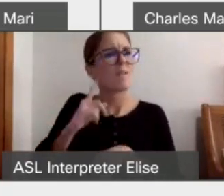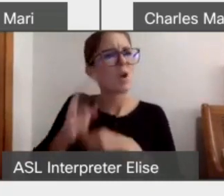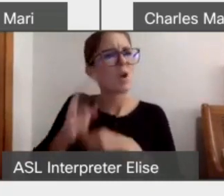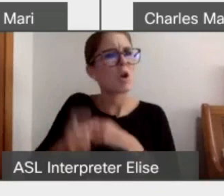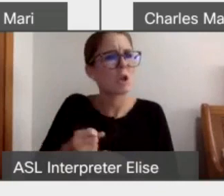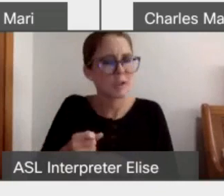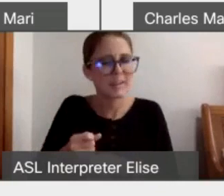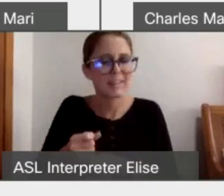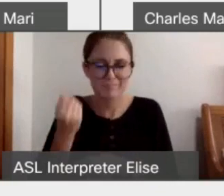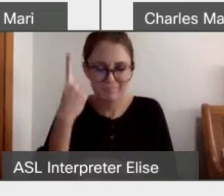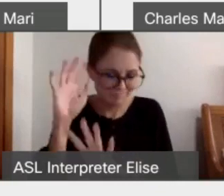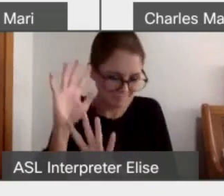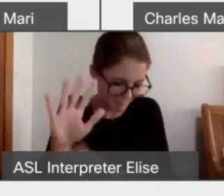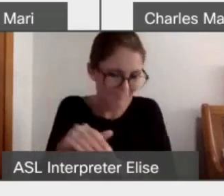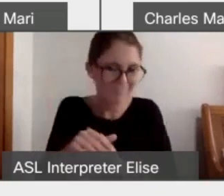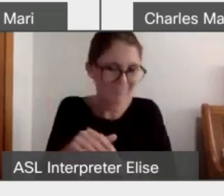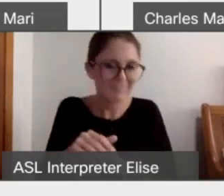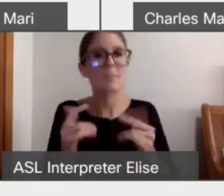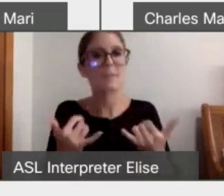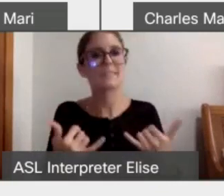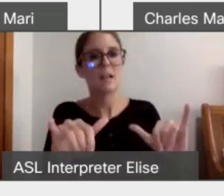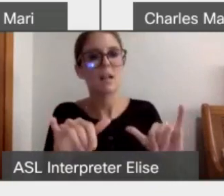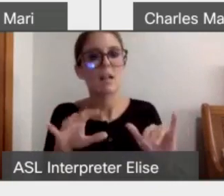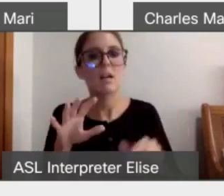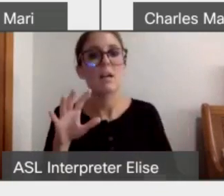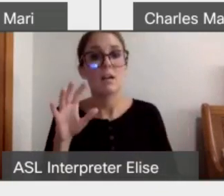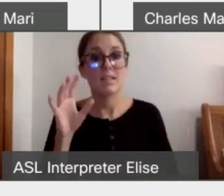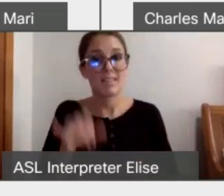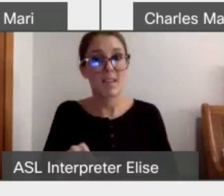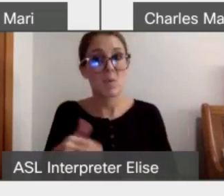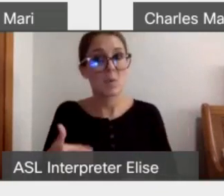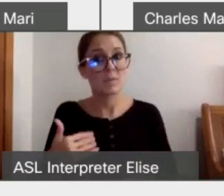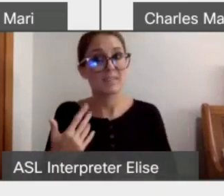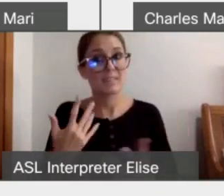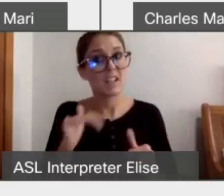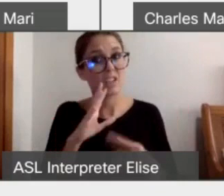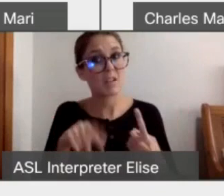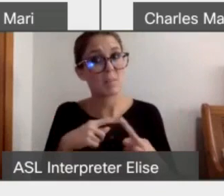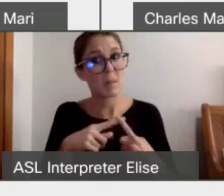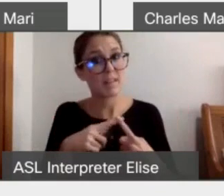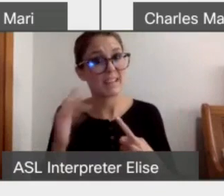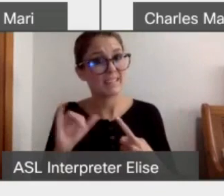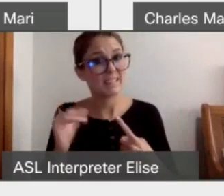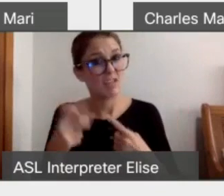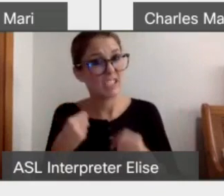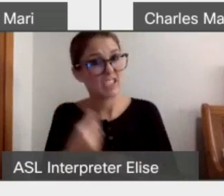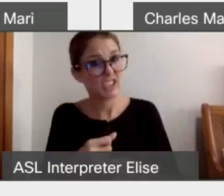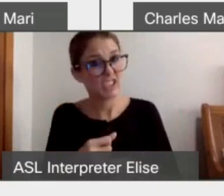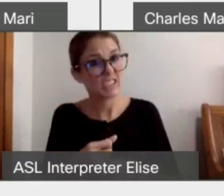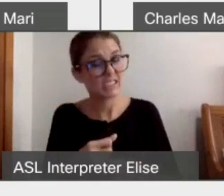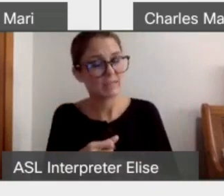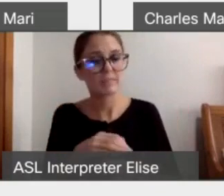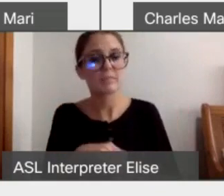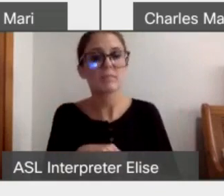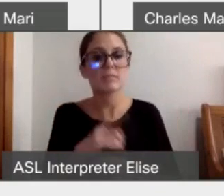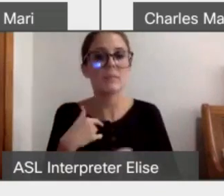year, but nonetheless, even taking that into account, we're still talking like 3 years. I mean, I